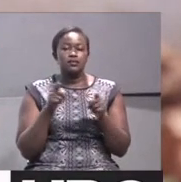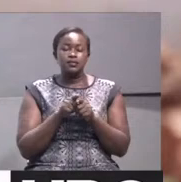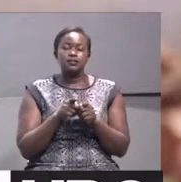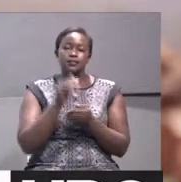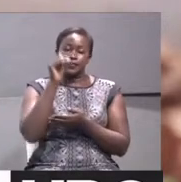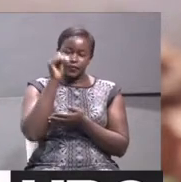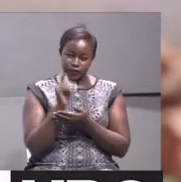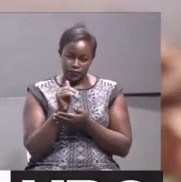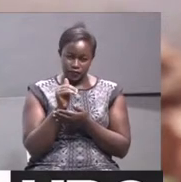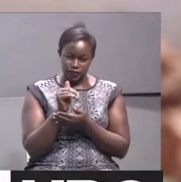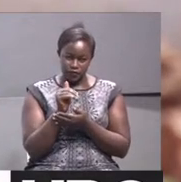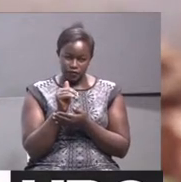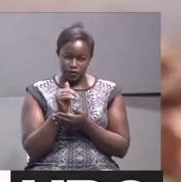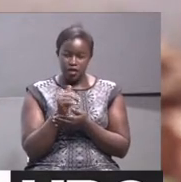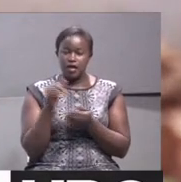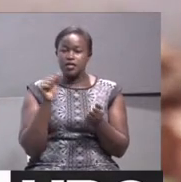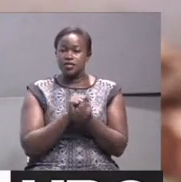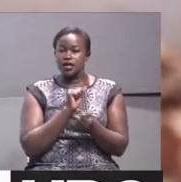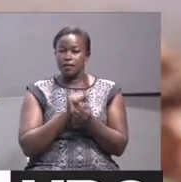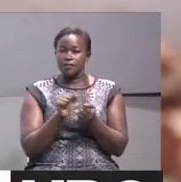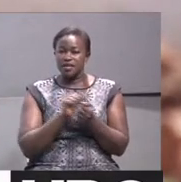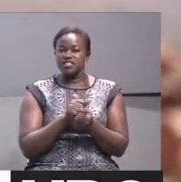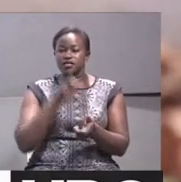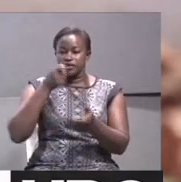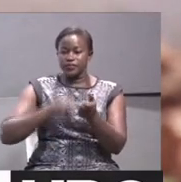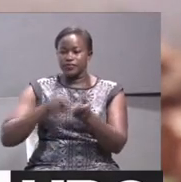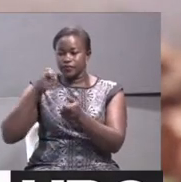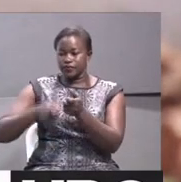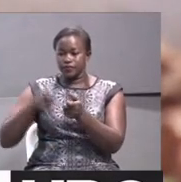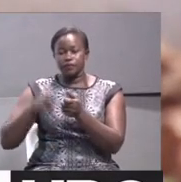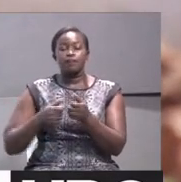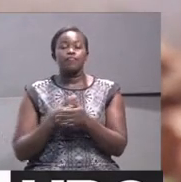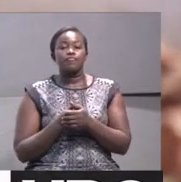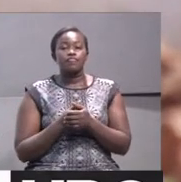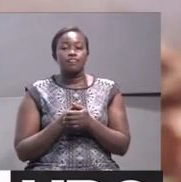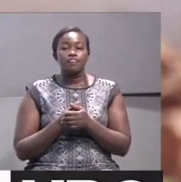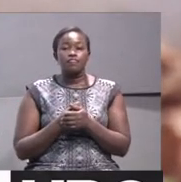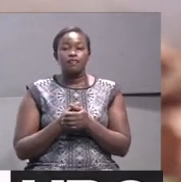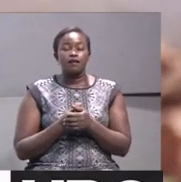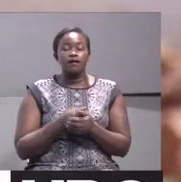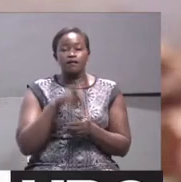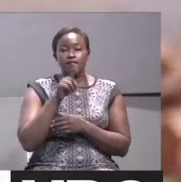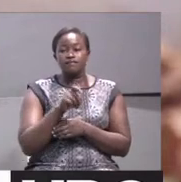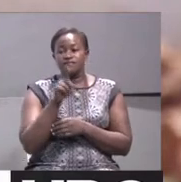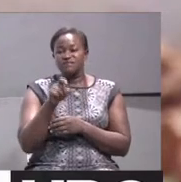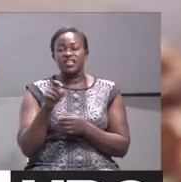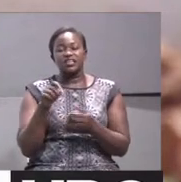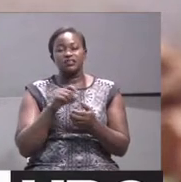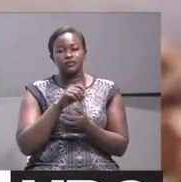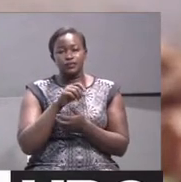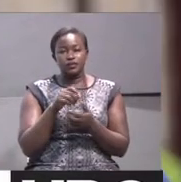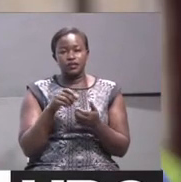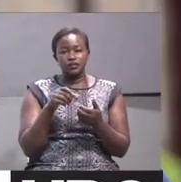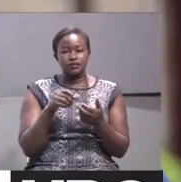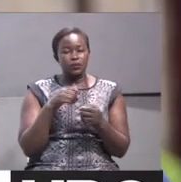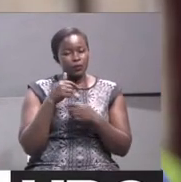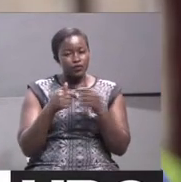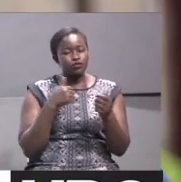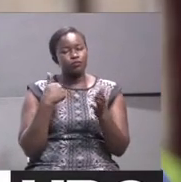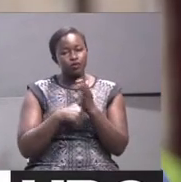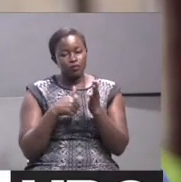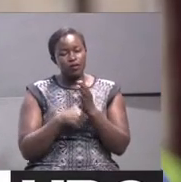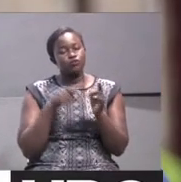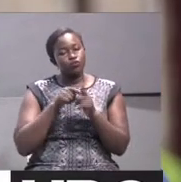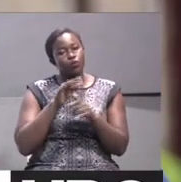minimize the damaging pests that has actually disturbed the entire Uganda.